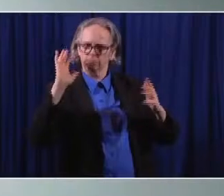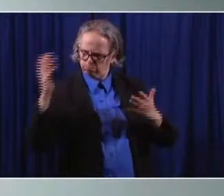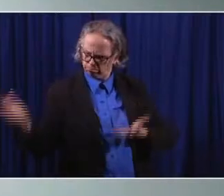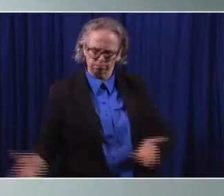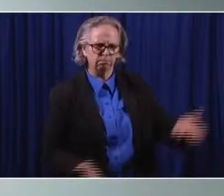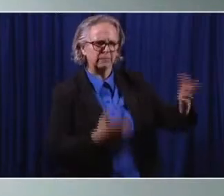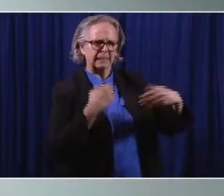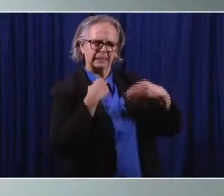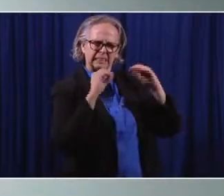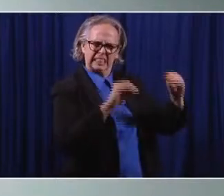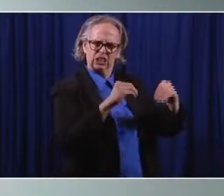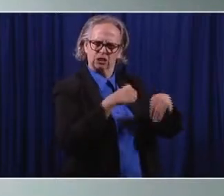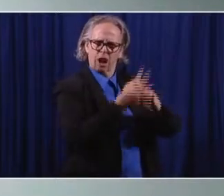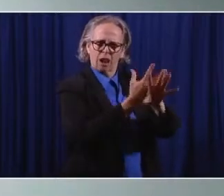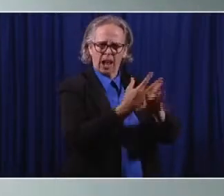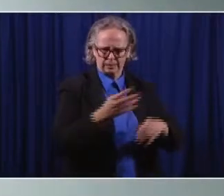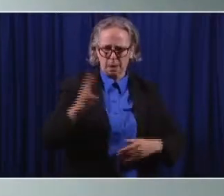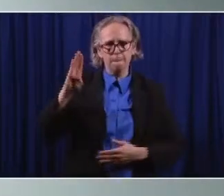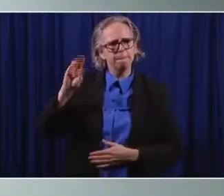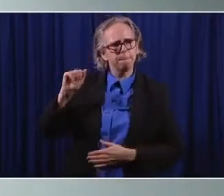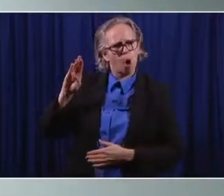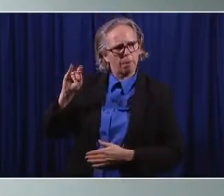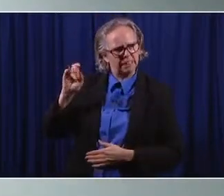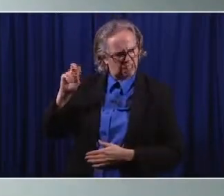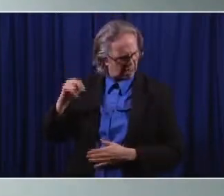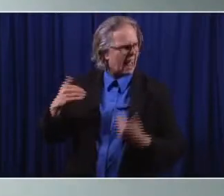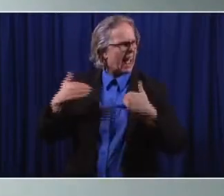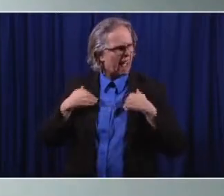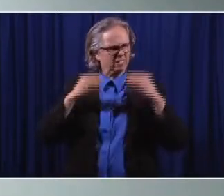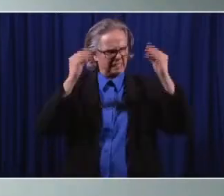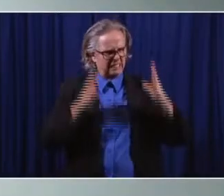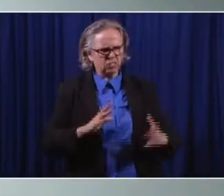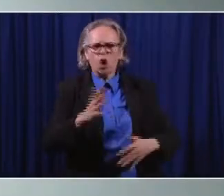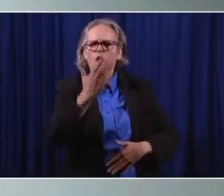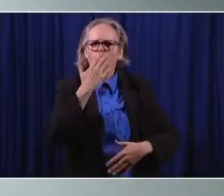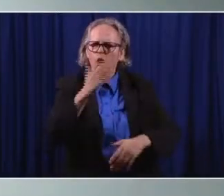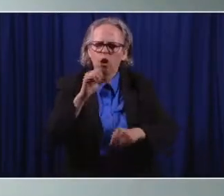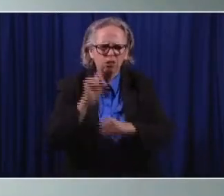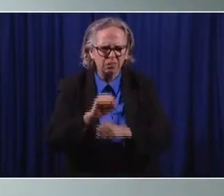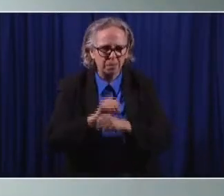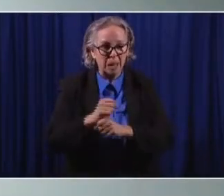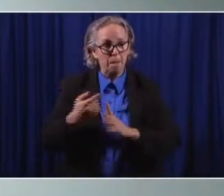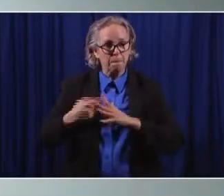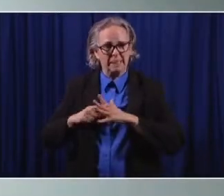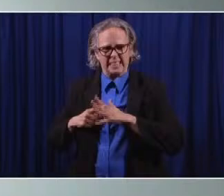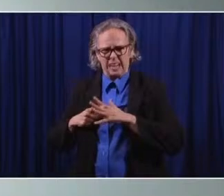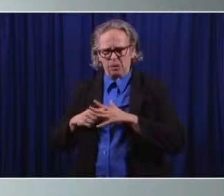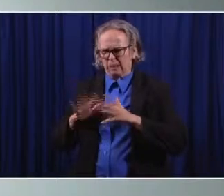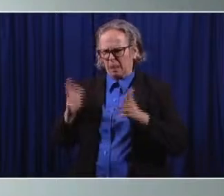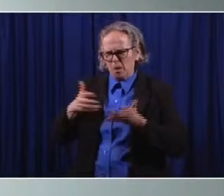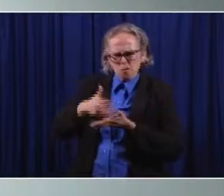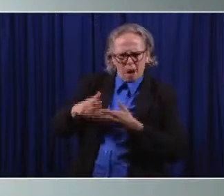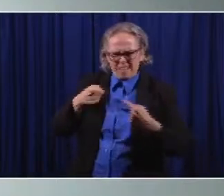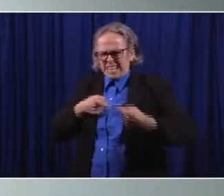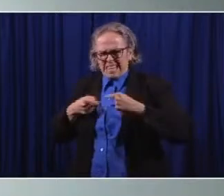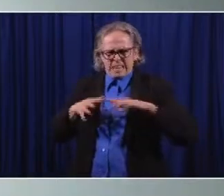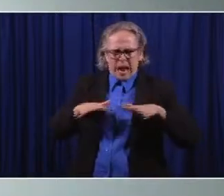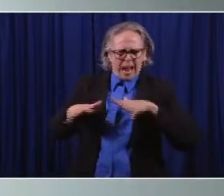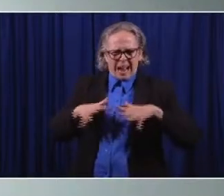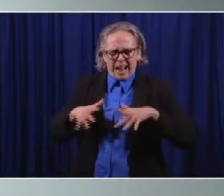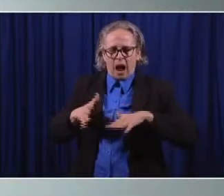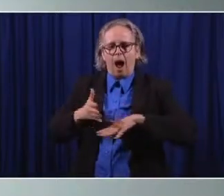curriculum, and they're doing a great job. We had a little bump in the road at the beginning, but it's getting better every day. The